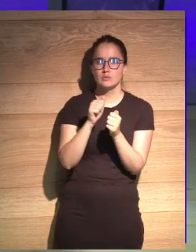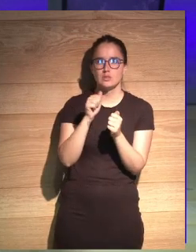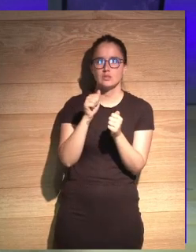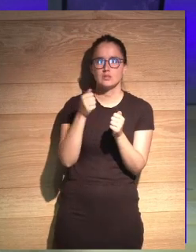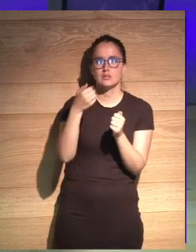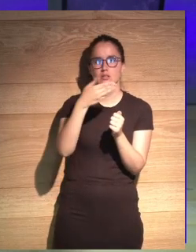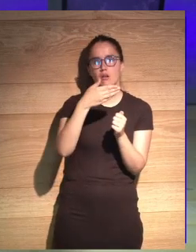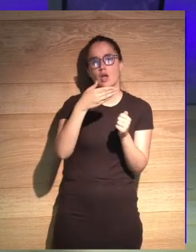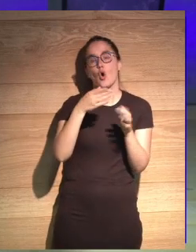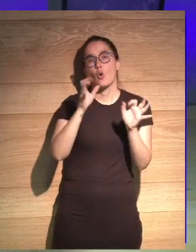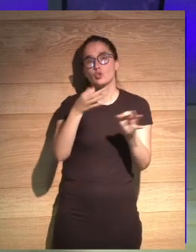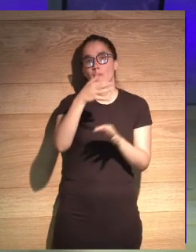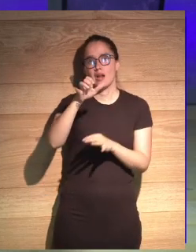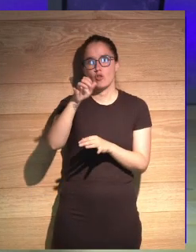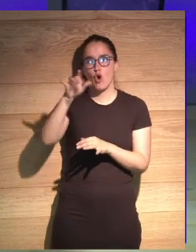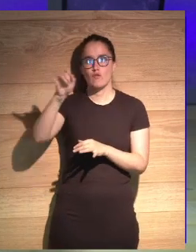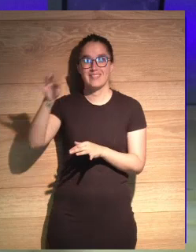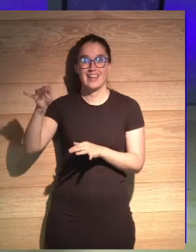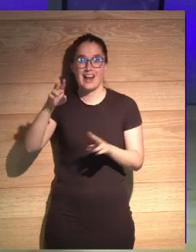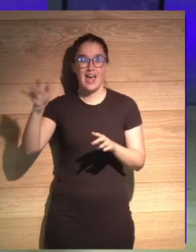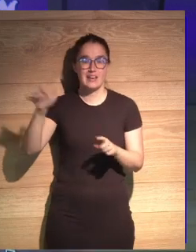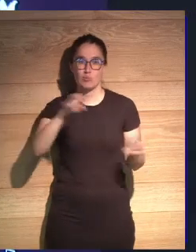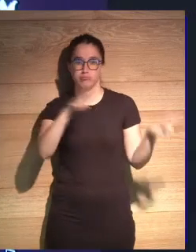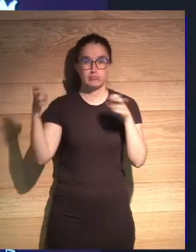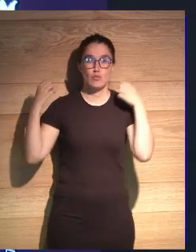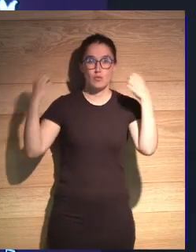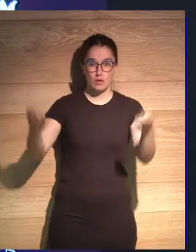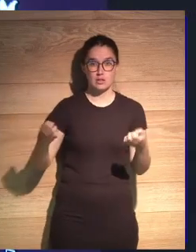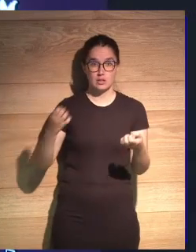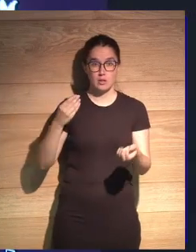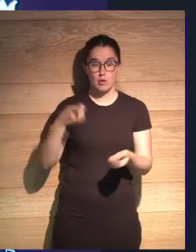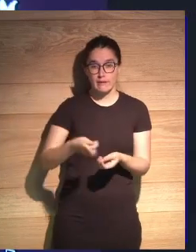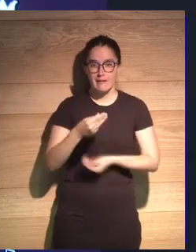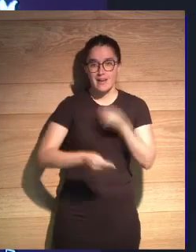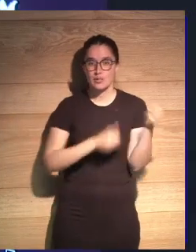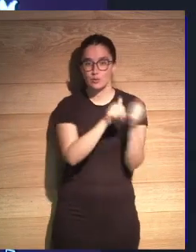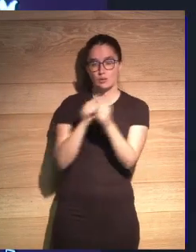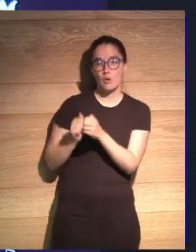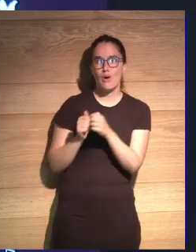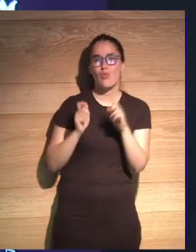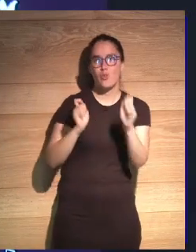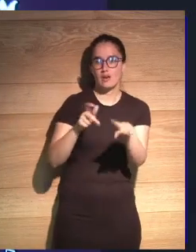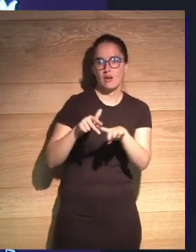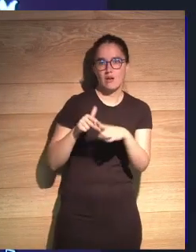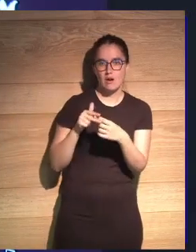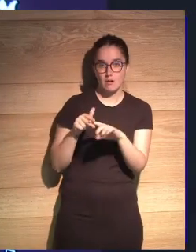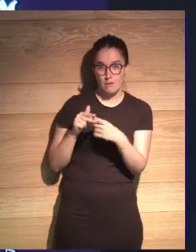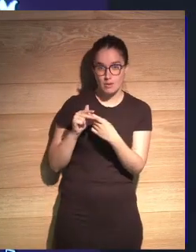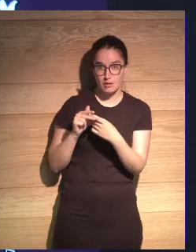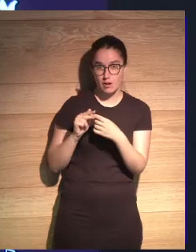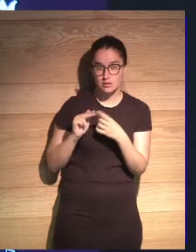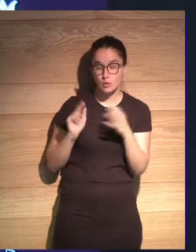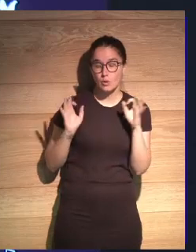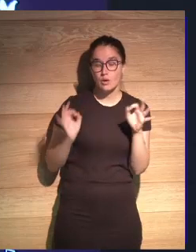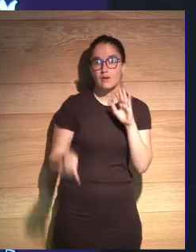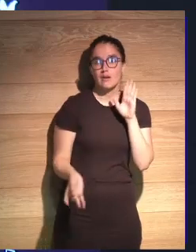game, The Legend of Zelda Breath of the Wild, which is very innovative because